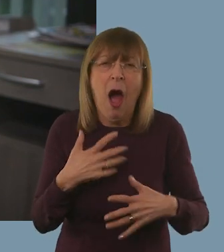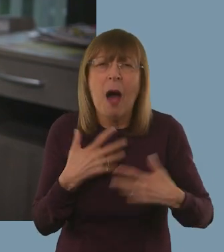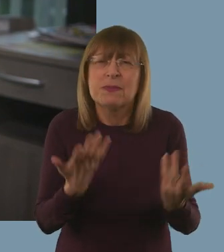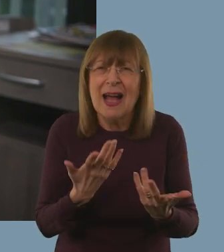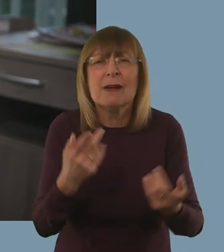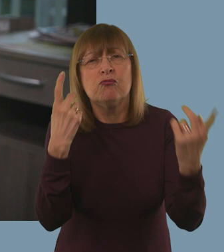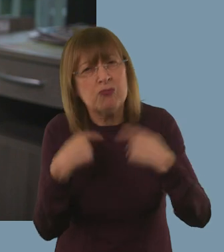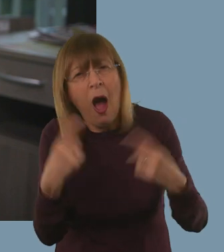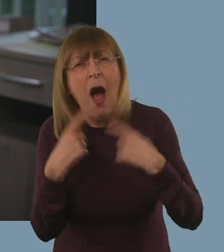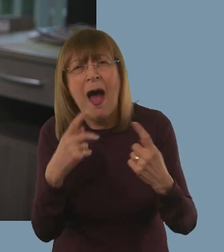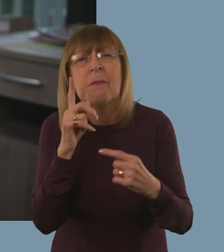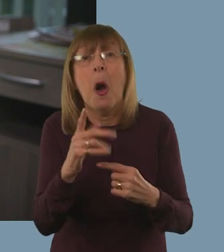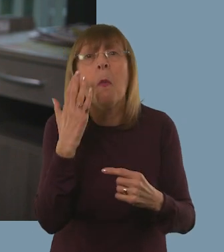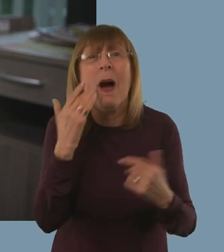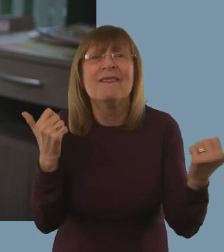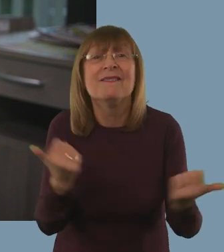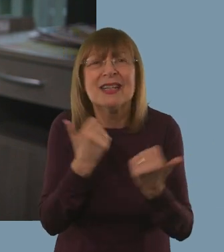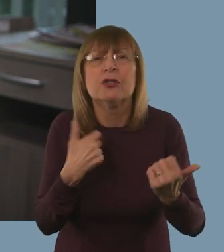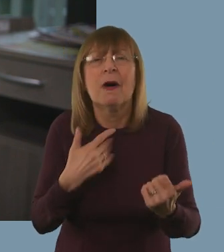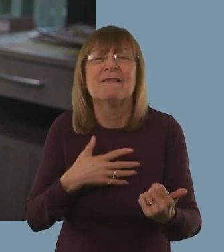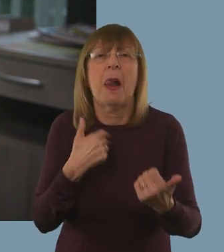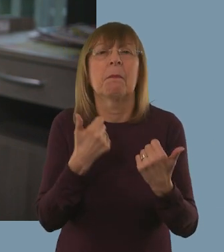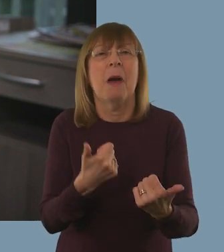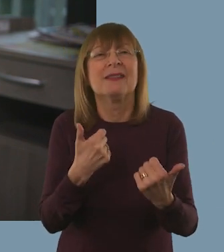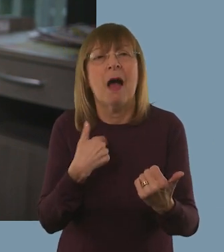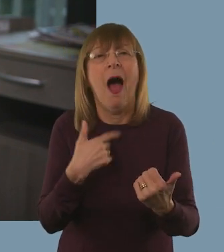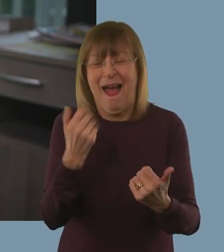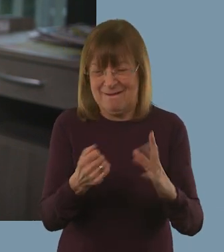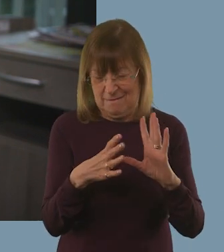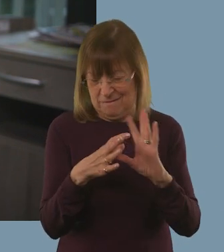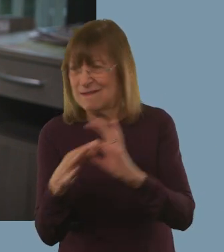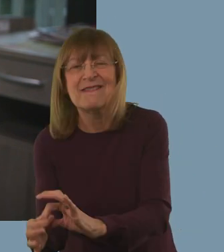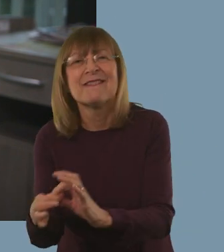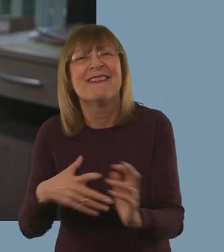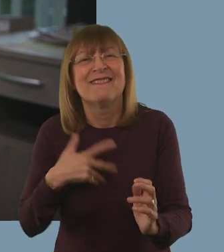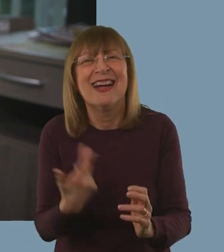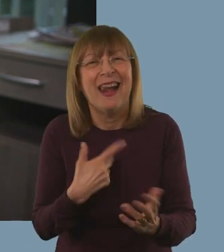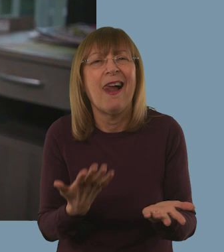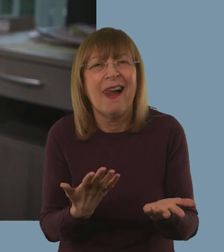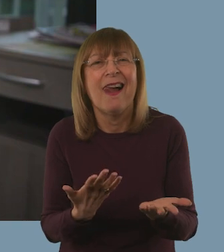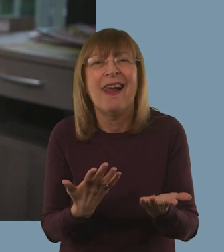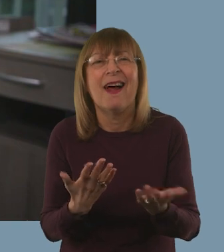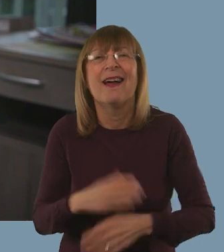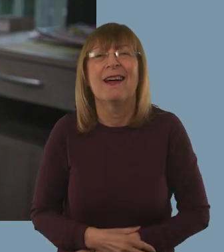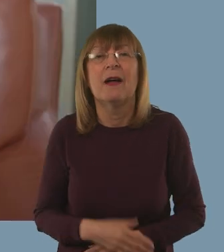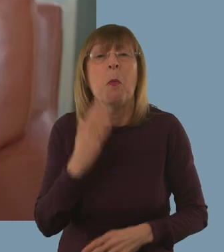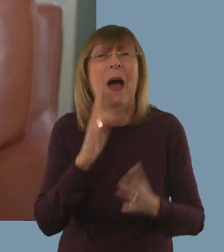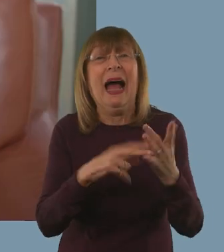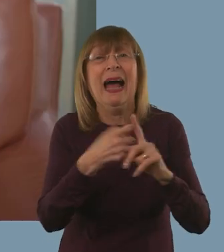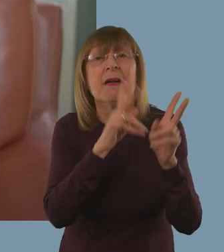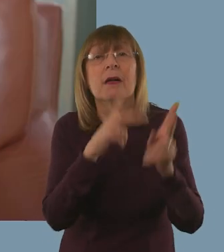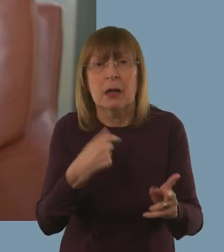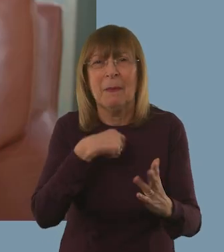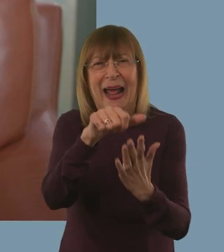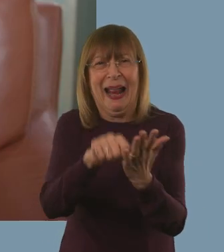me upset, but I would cry, but it also meant then when I'd finished I felt better. I felt as though I'd had a connection back with her. I